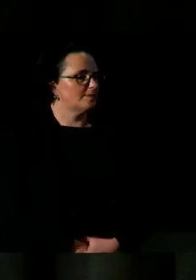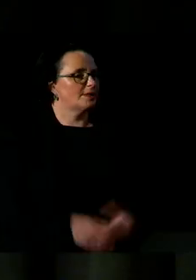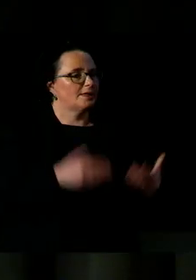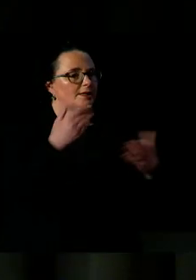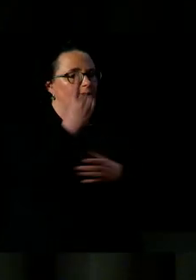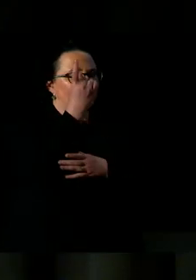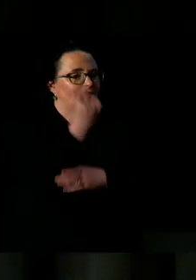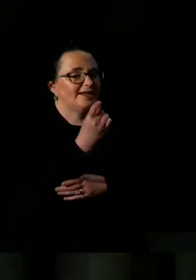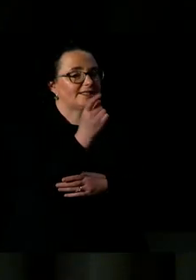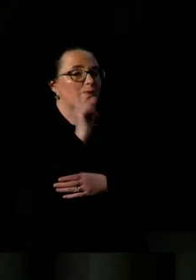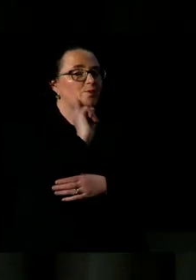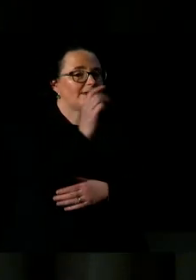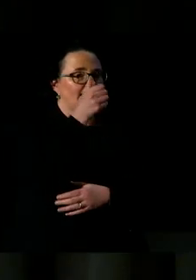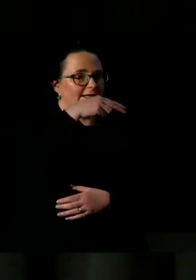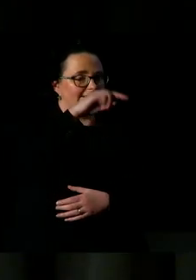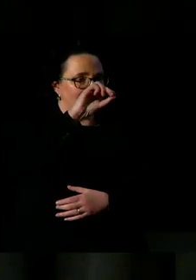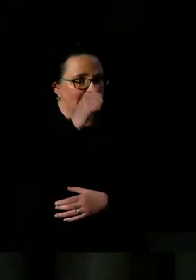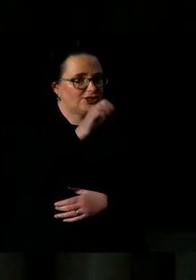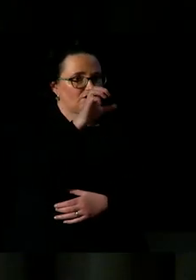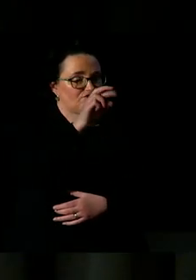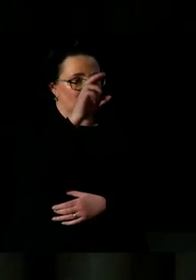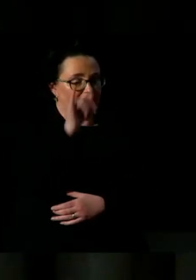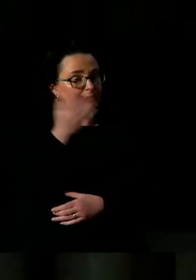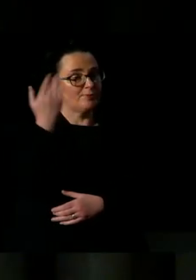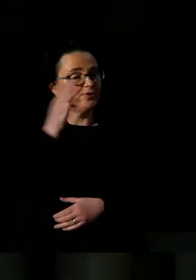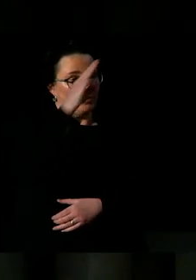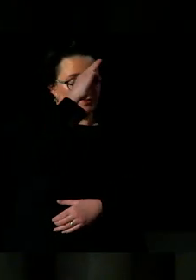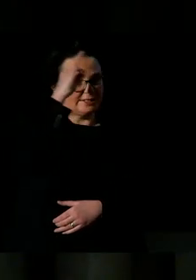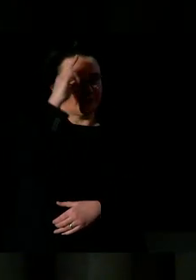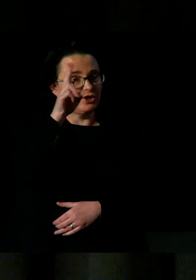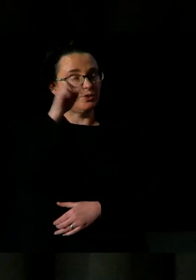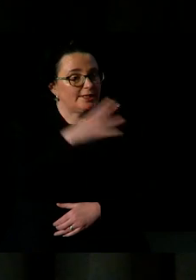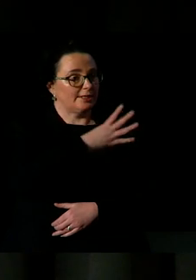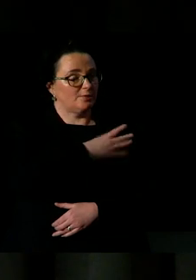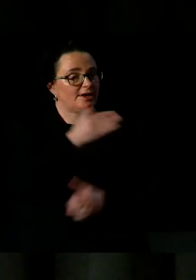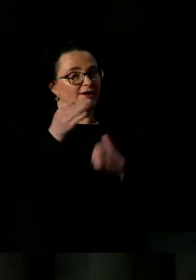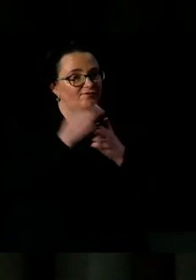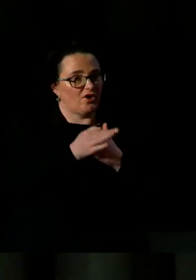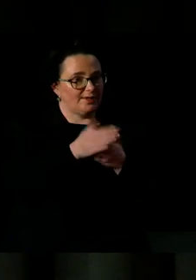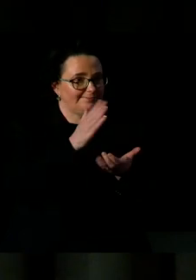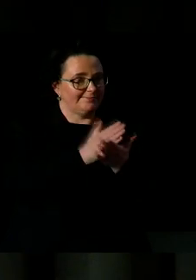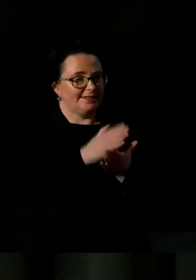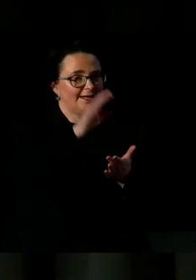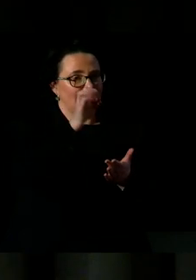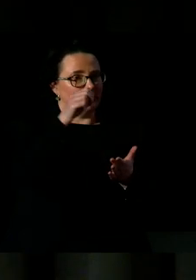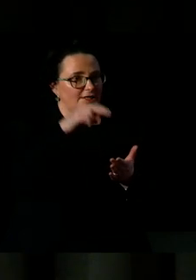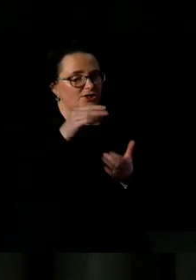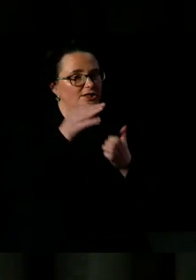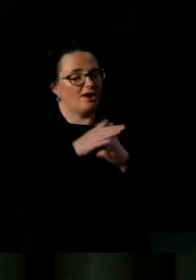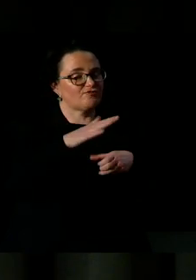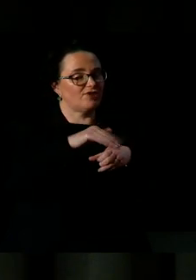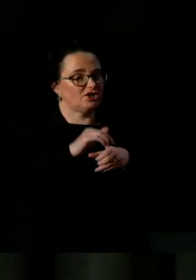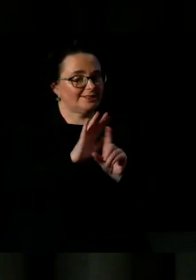I invite Anastasia Crickley, former president of the UN Committee for the Elimination of Racial